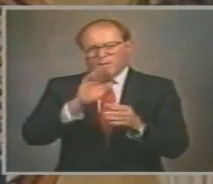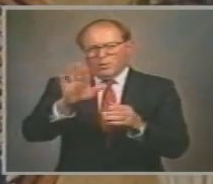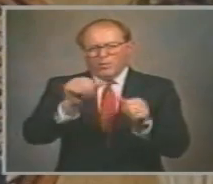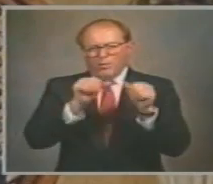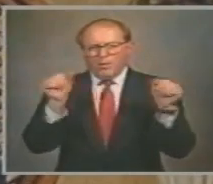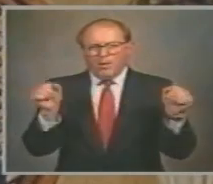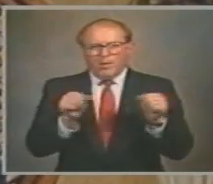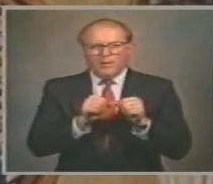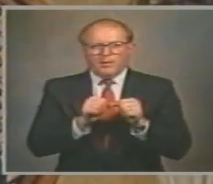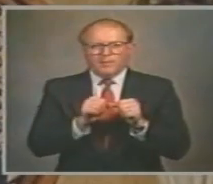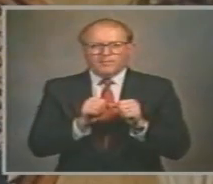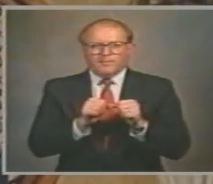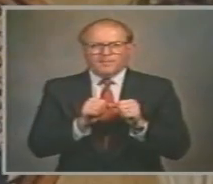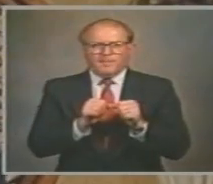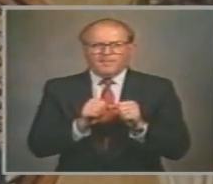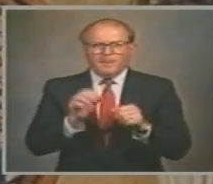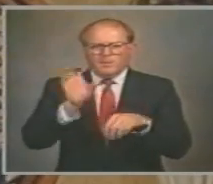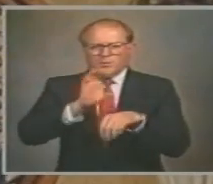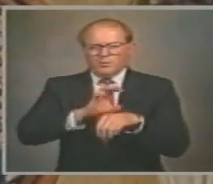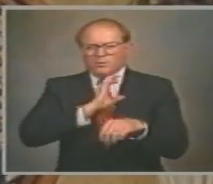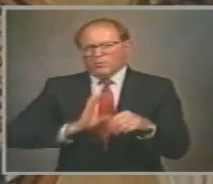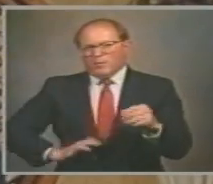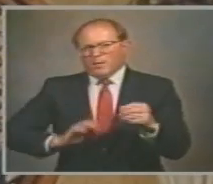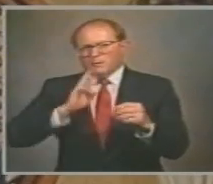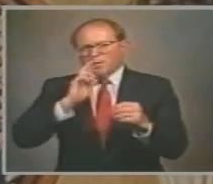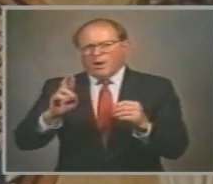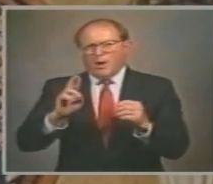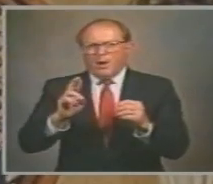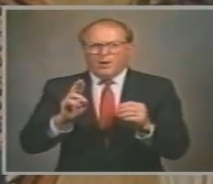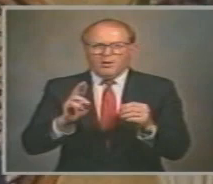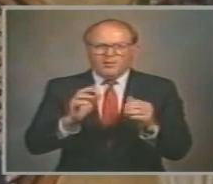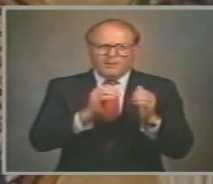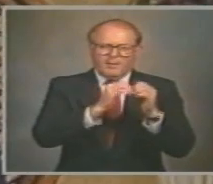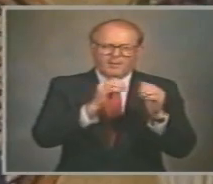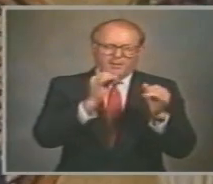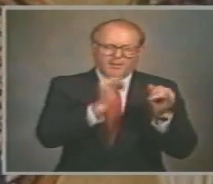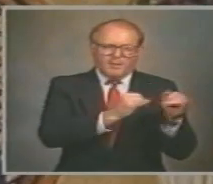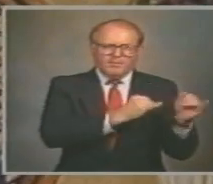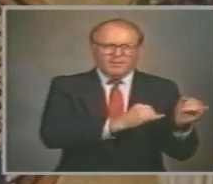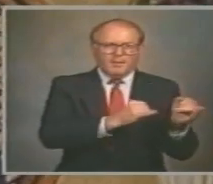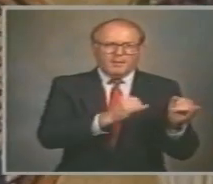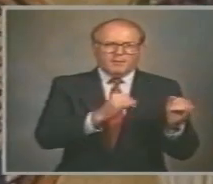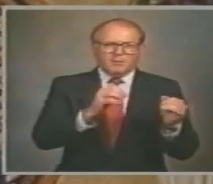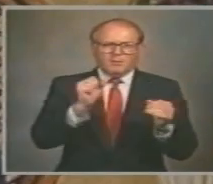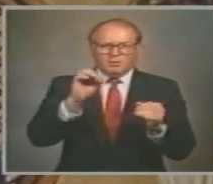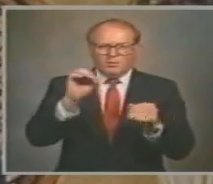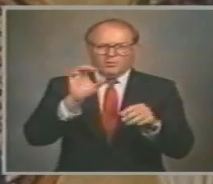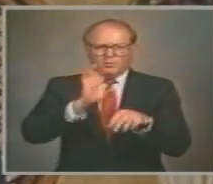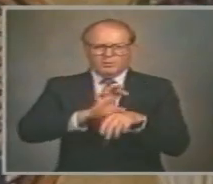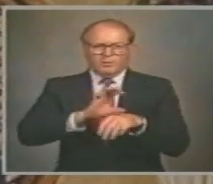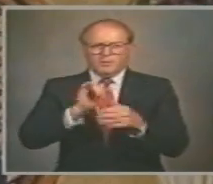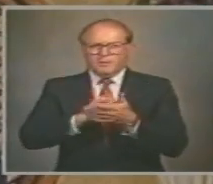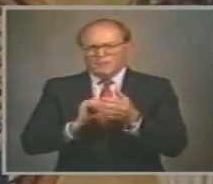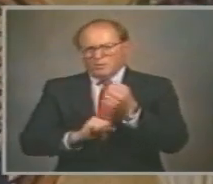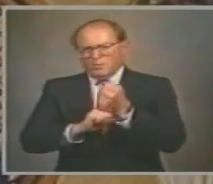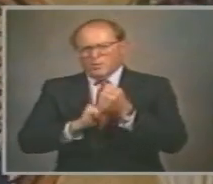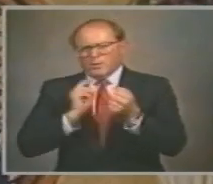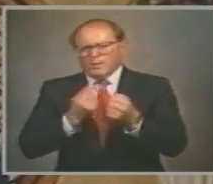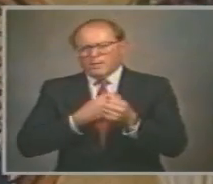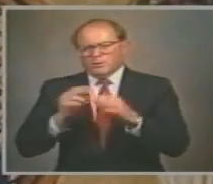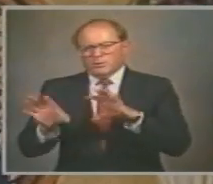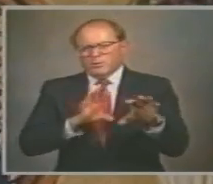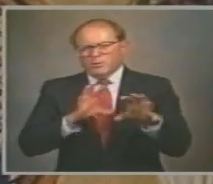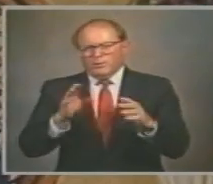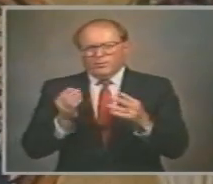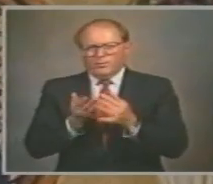participation in this ministry. Churches of Christ are locally autonomous, so the congregations who work with us do so of their own choice. And